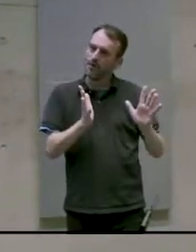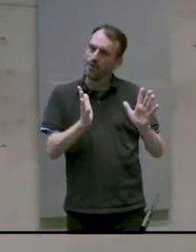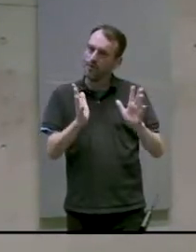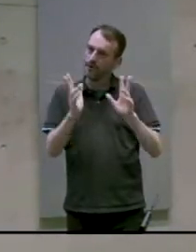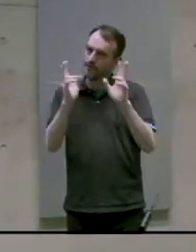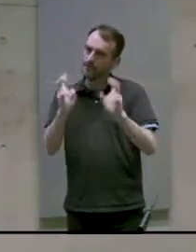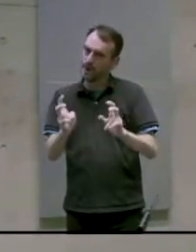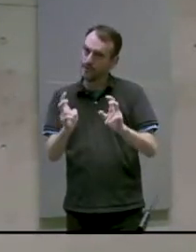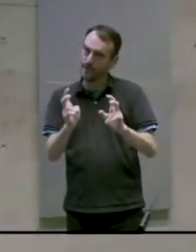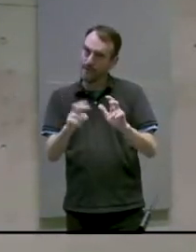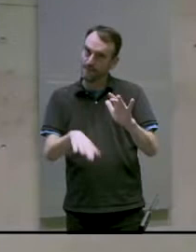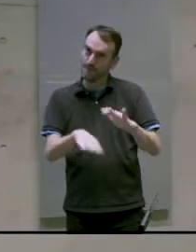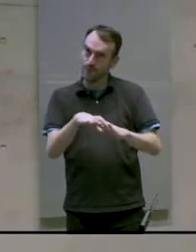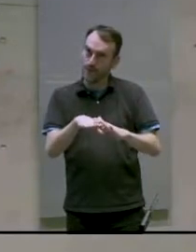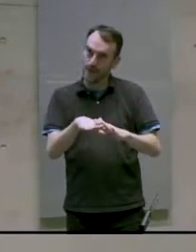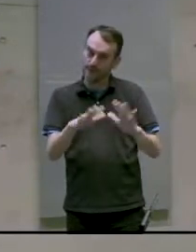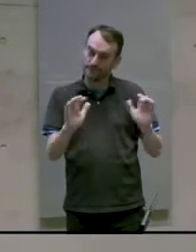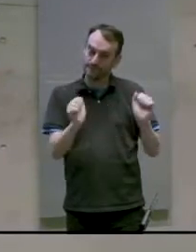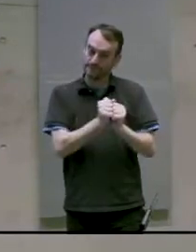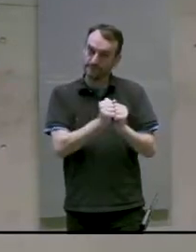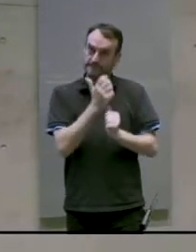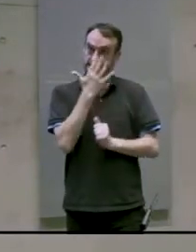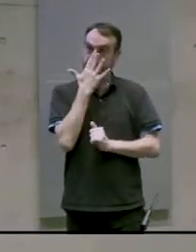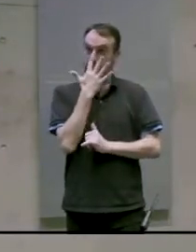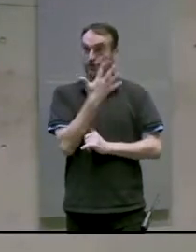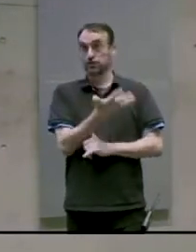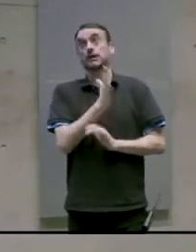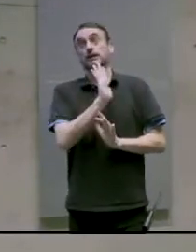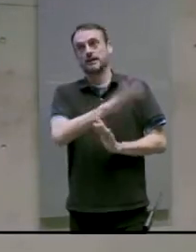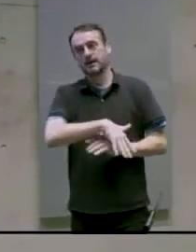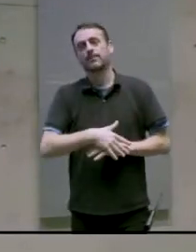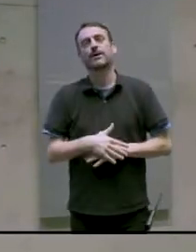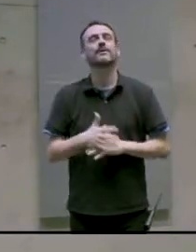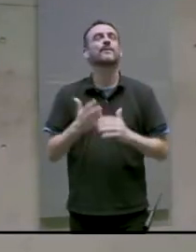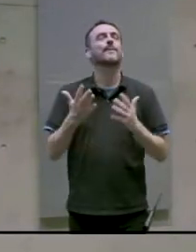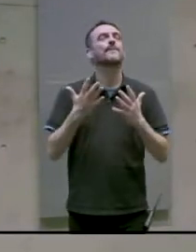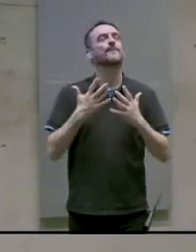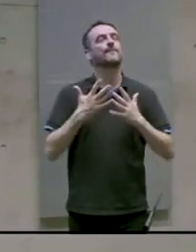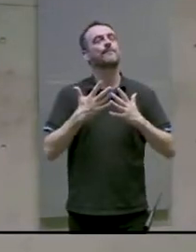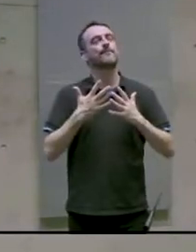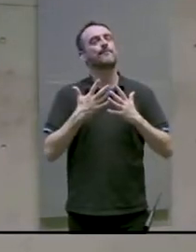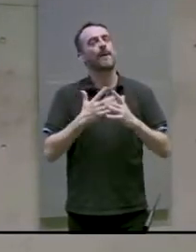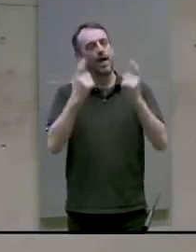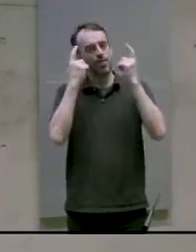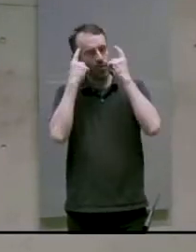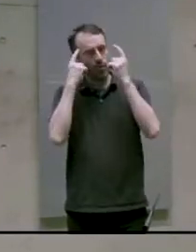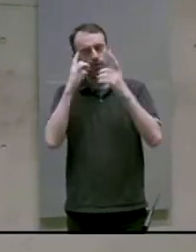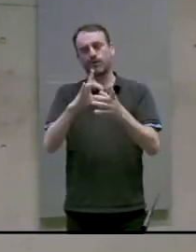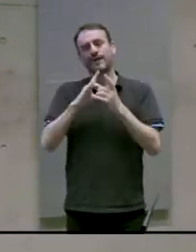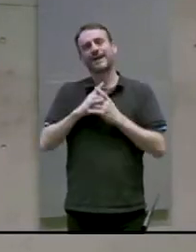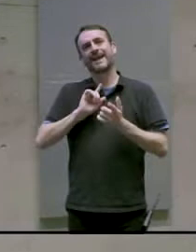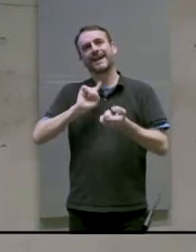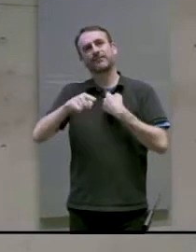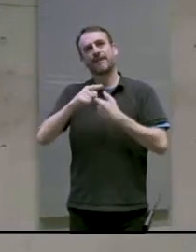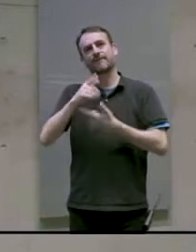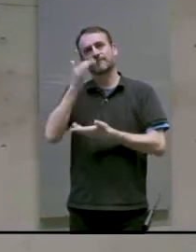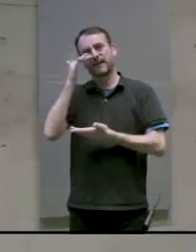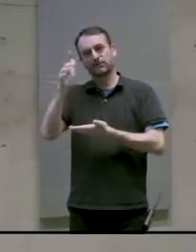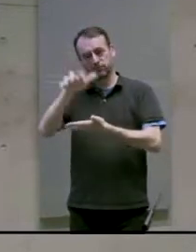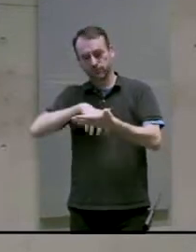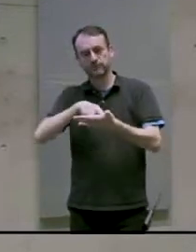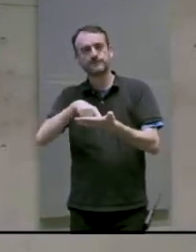matter. Anyway, that's sort of my thoughts on interactive fiction. Come on, why is it